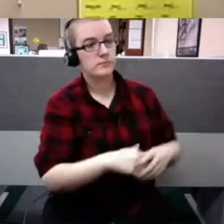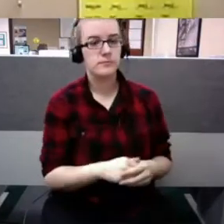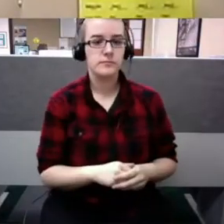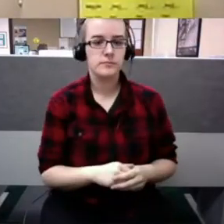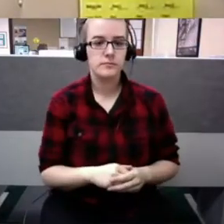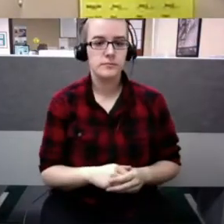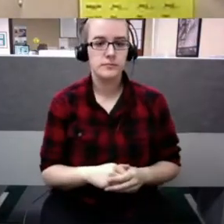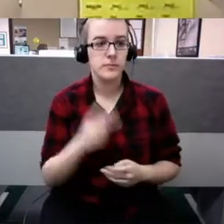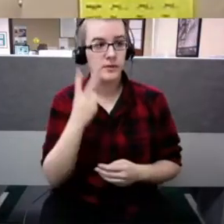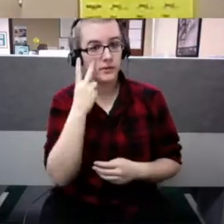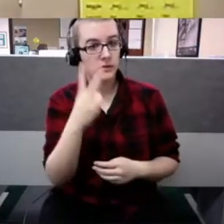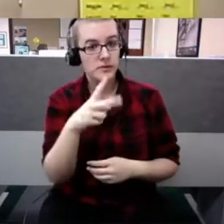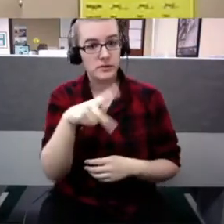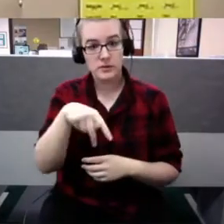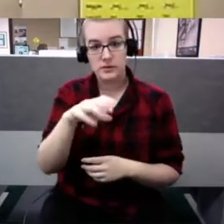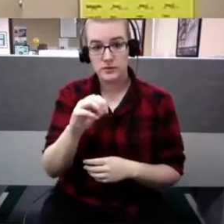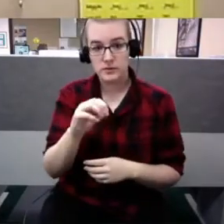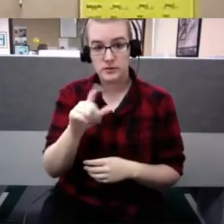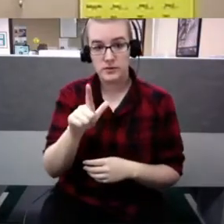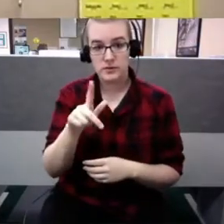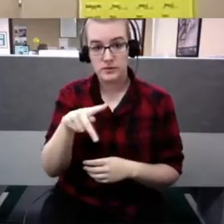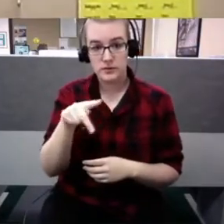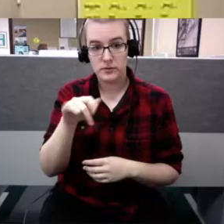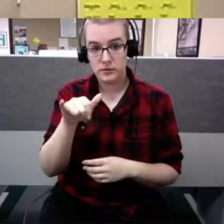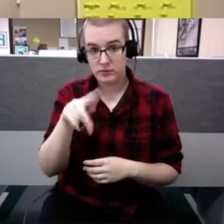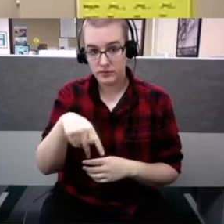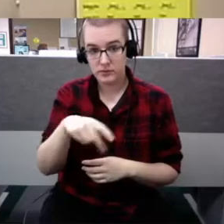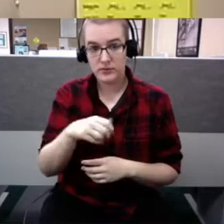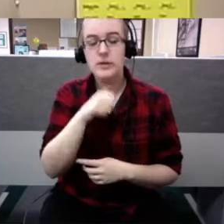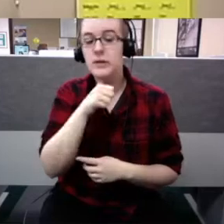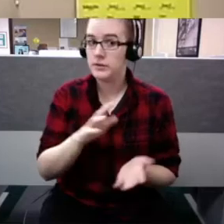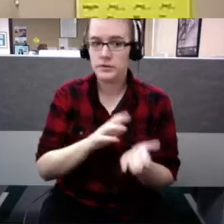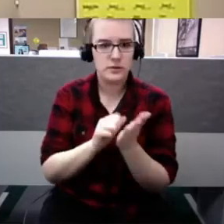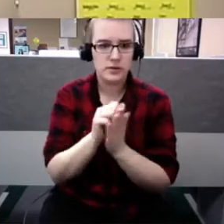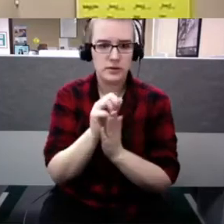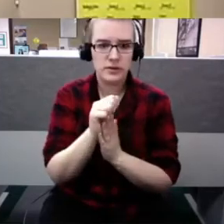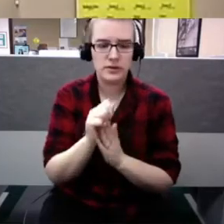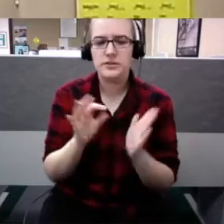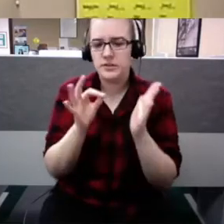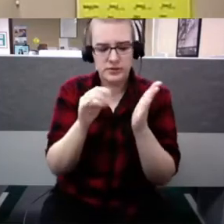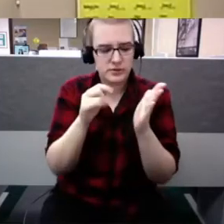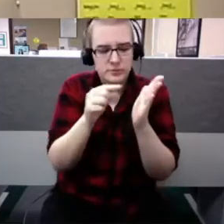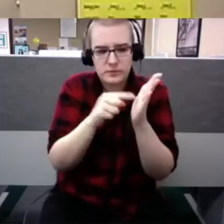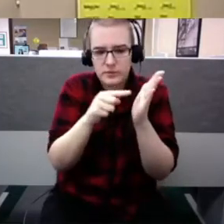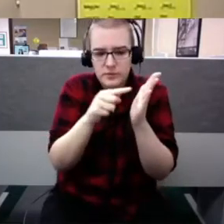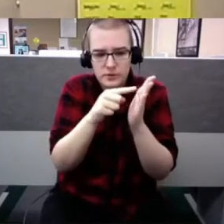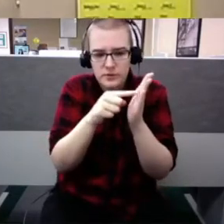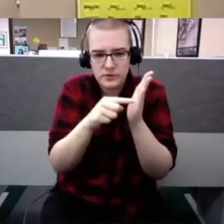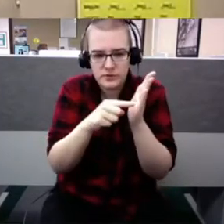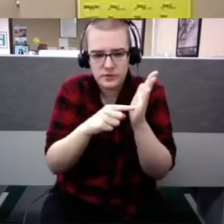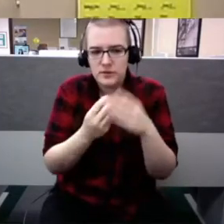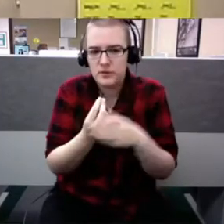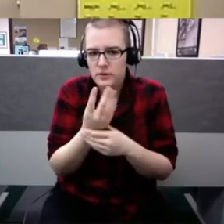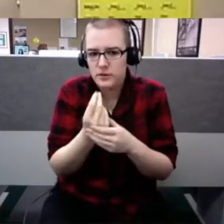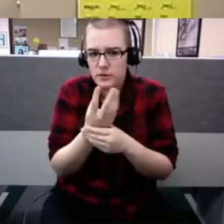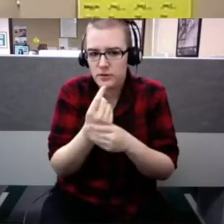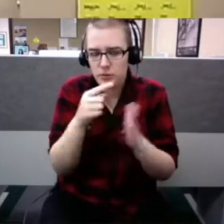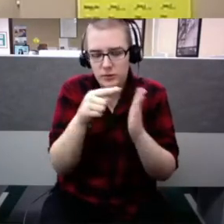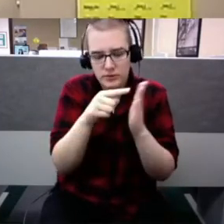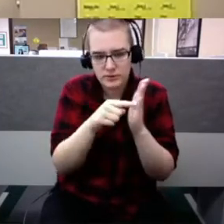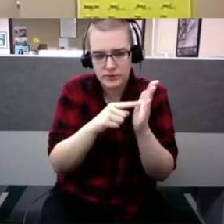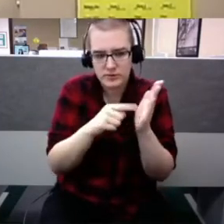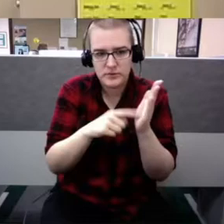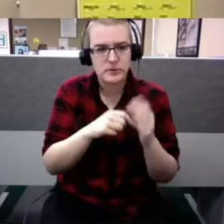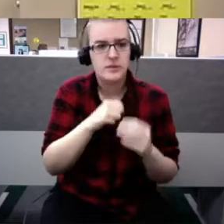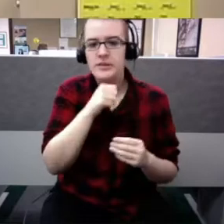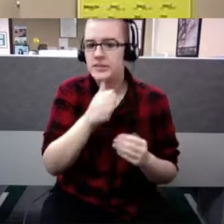any small growths, which are called polyps, which are not cancerous, they are just growths. Polyps